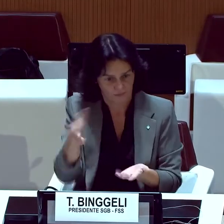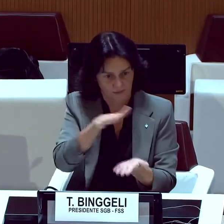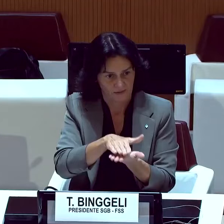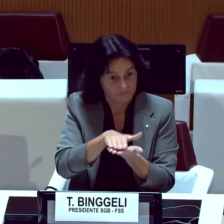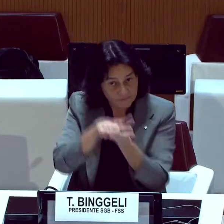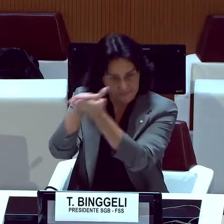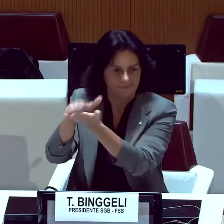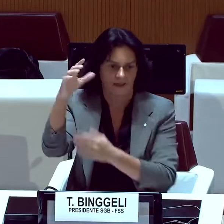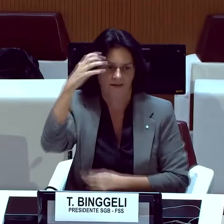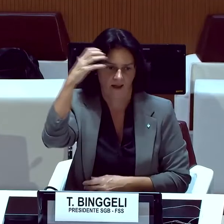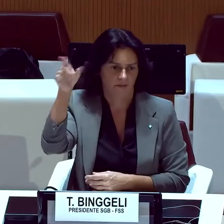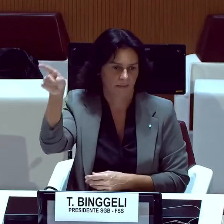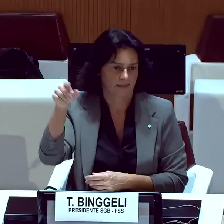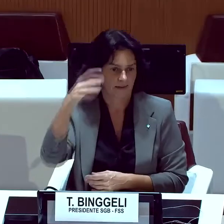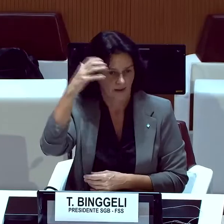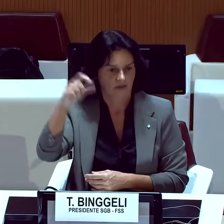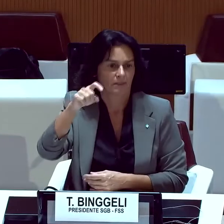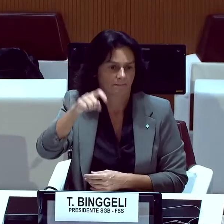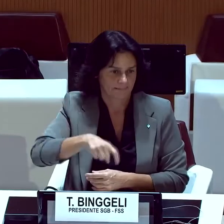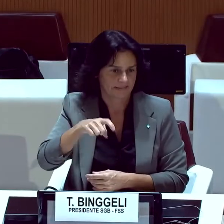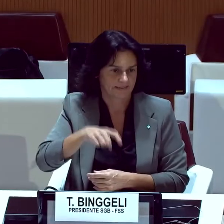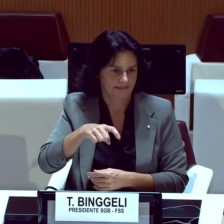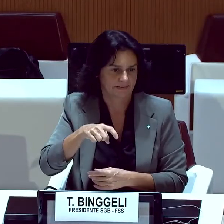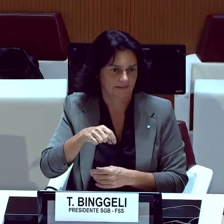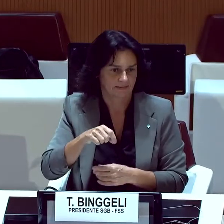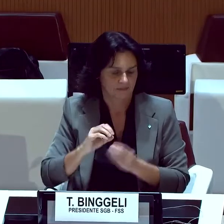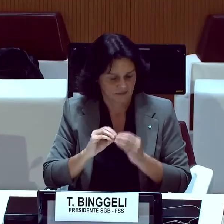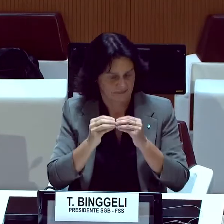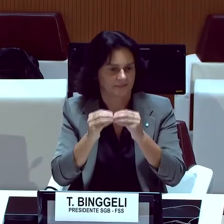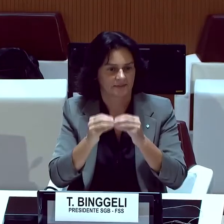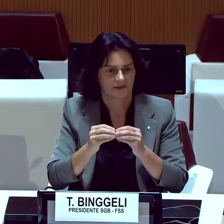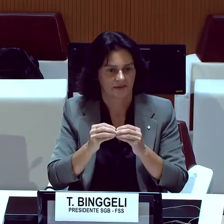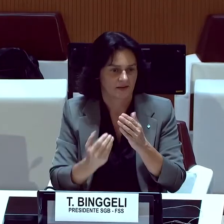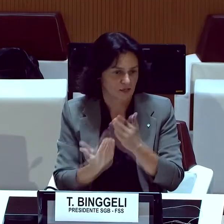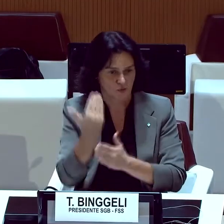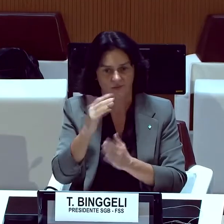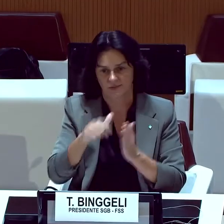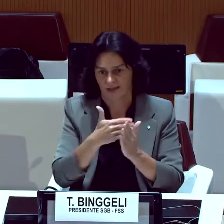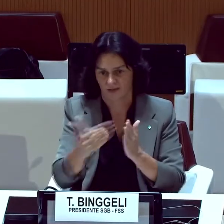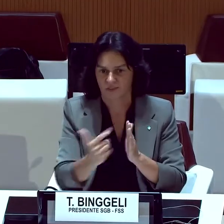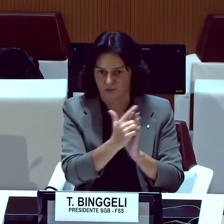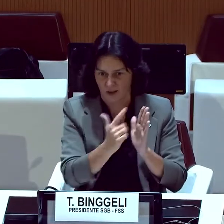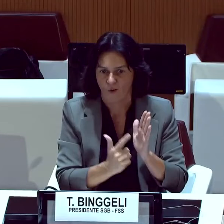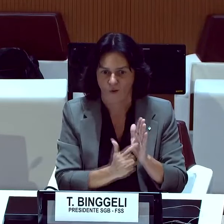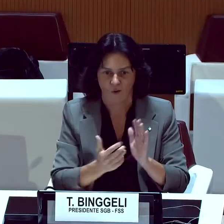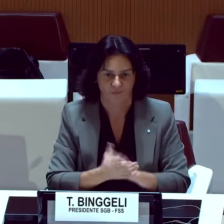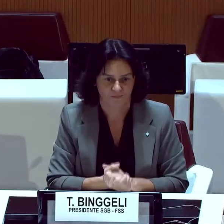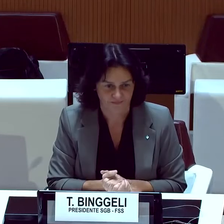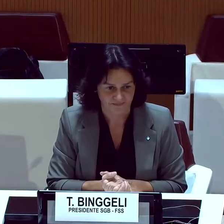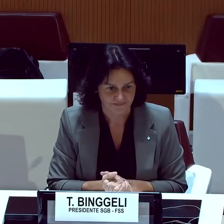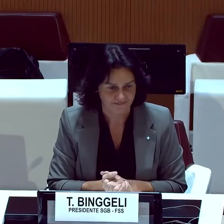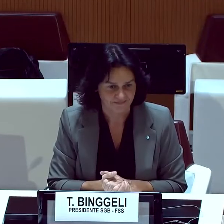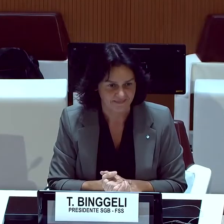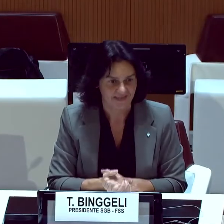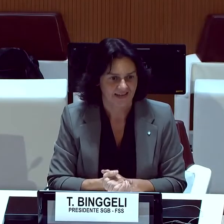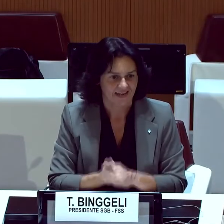next House of Parliament. Once that is complete, we can finally go to the federal level in the hopes that our sign languages of Switzerland